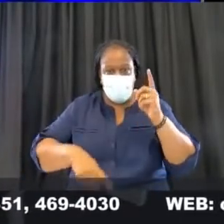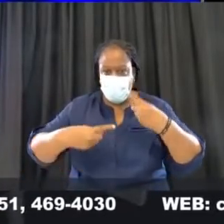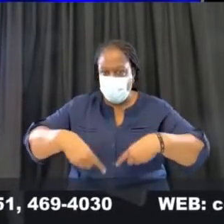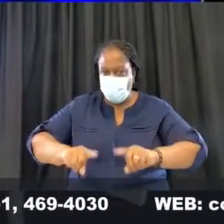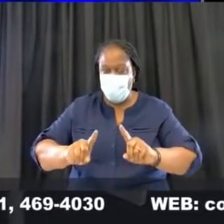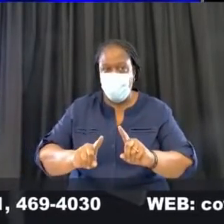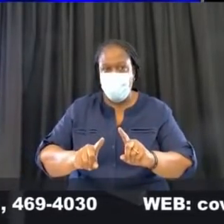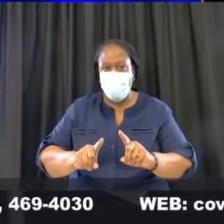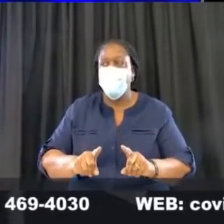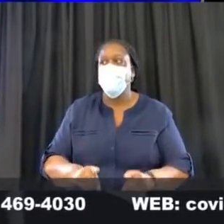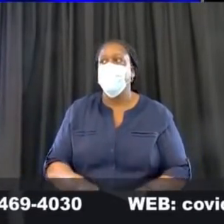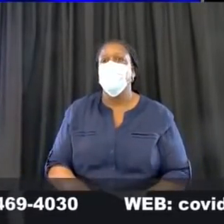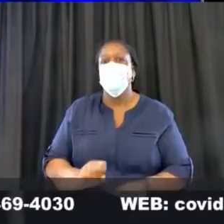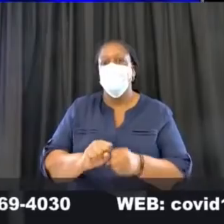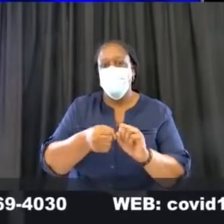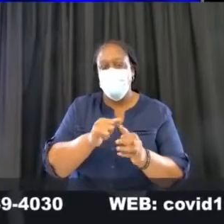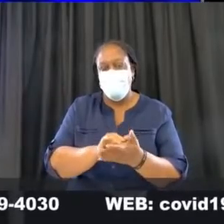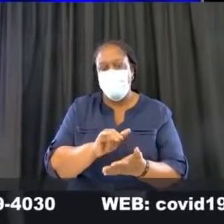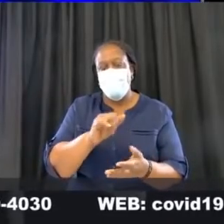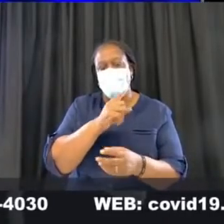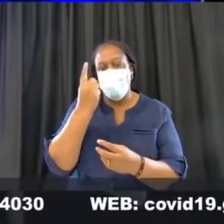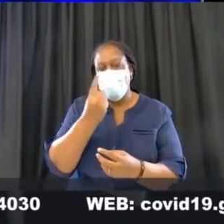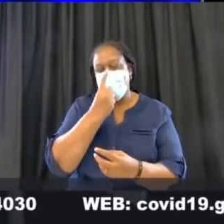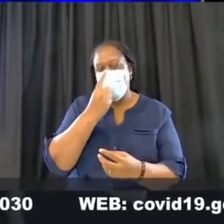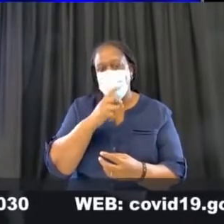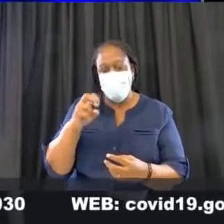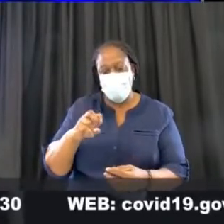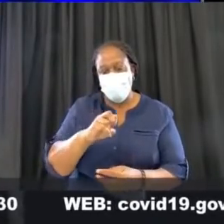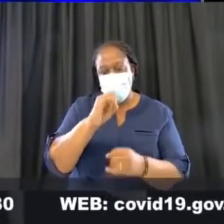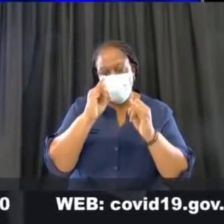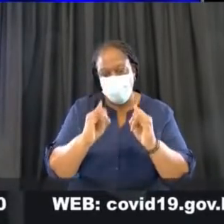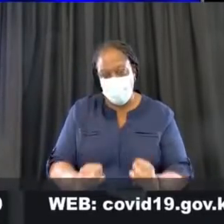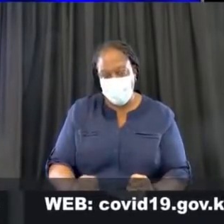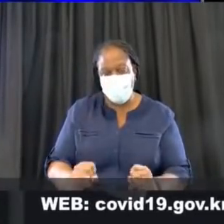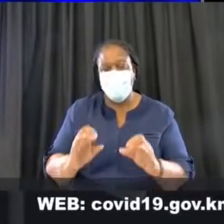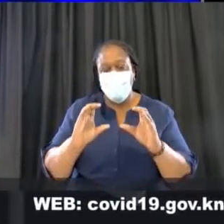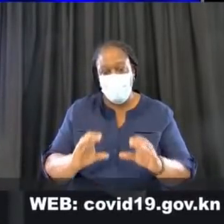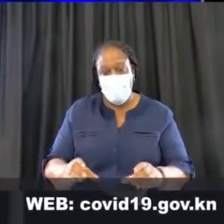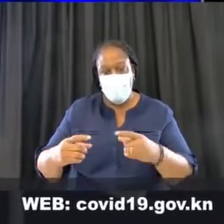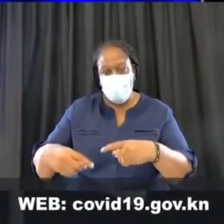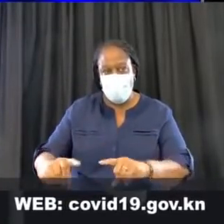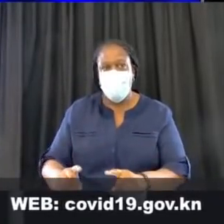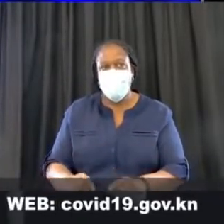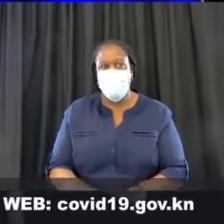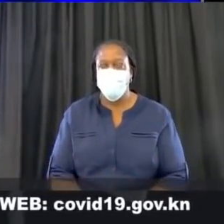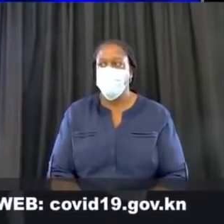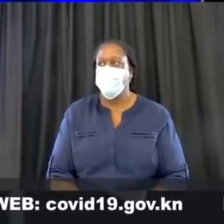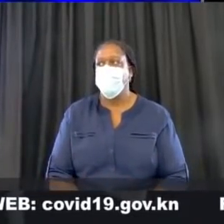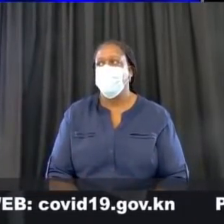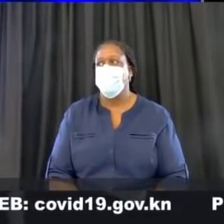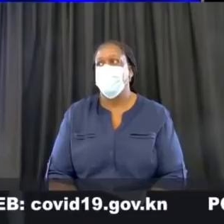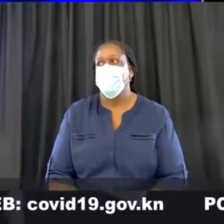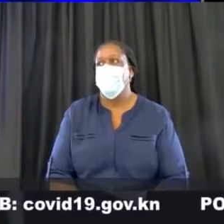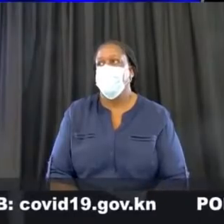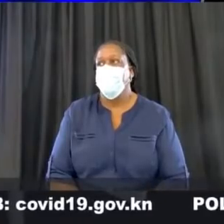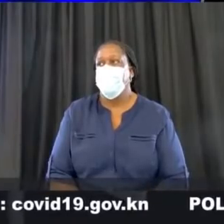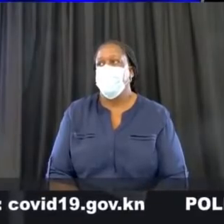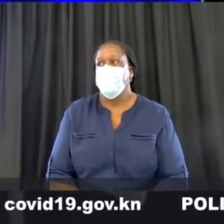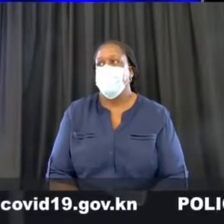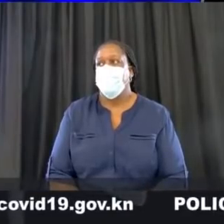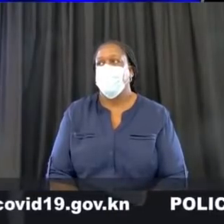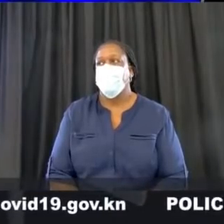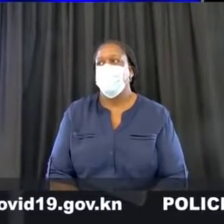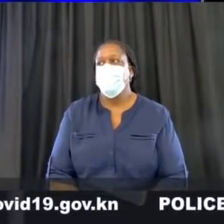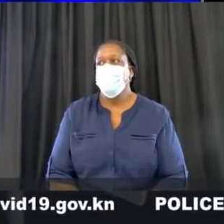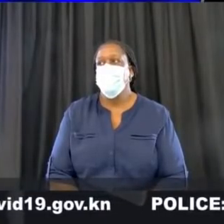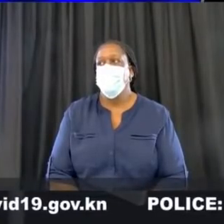Pavilion, I think you call it, or the restaurant in that area, and then it would encircle where we know a Rock